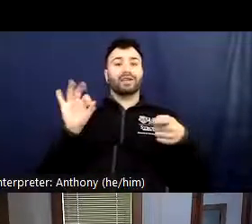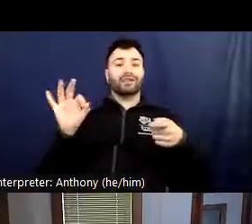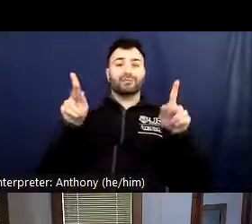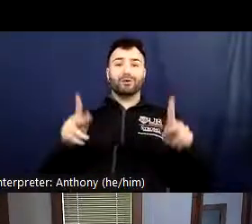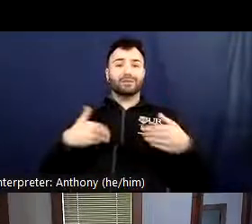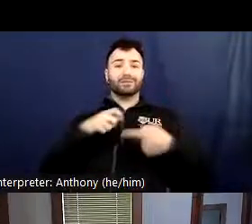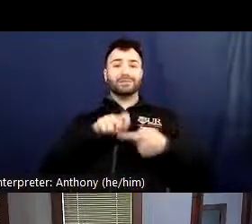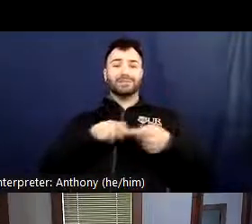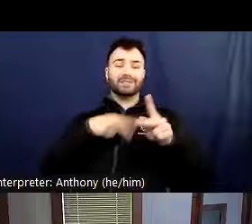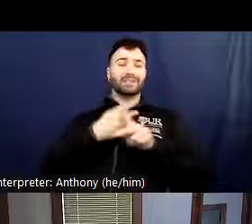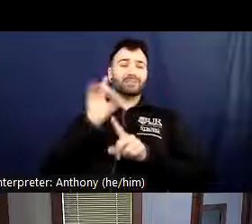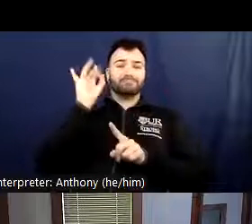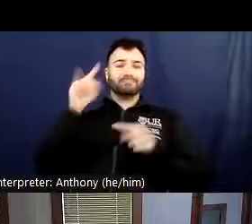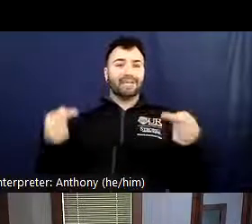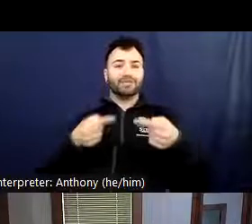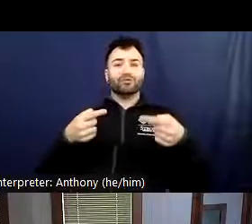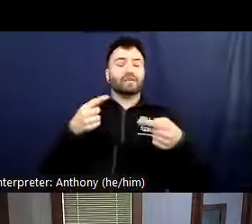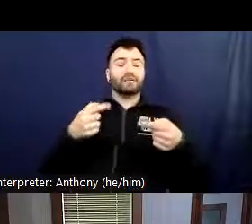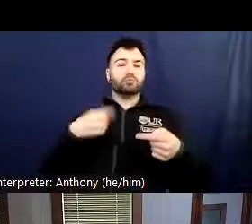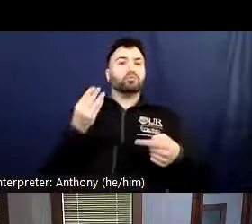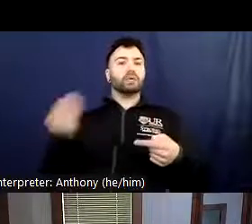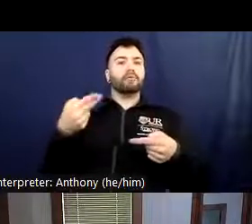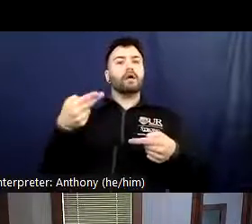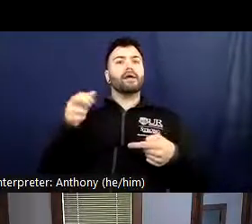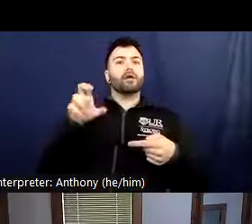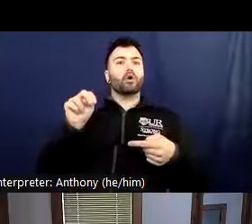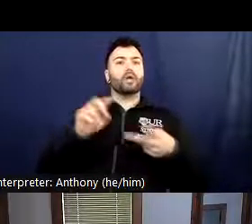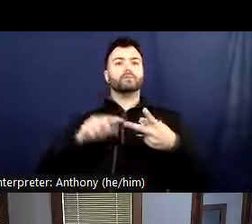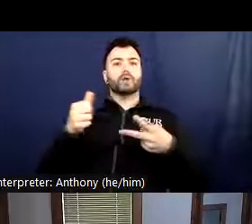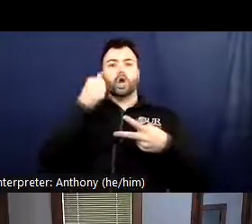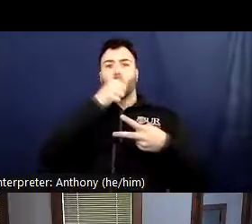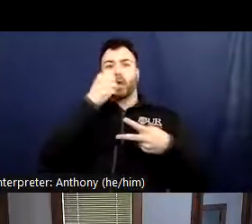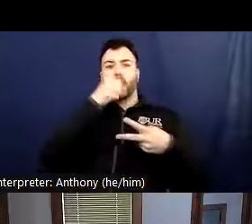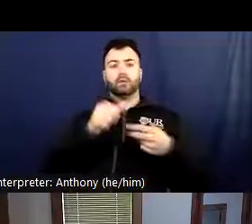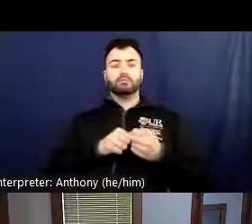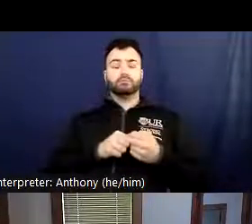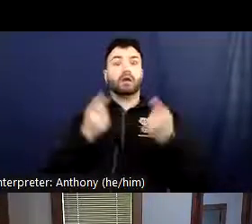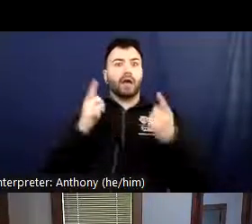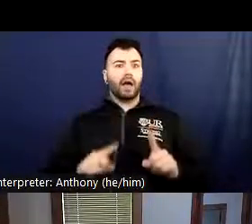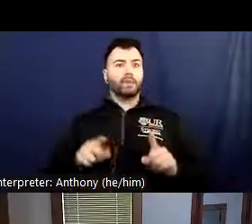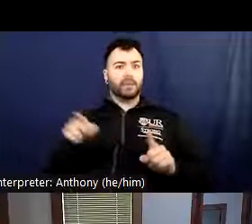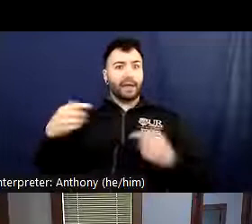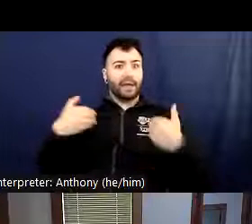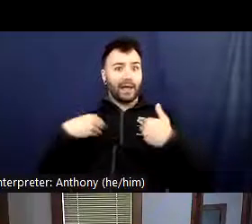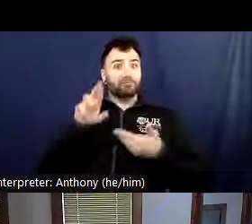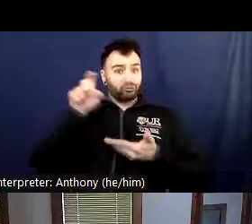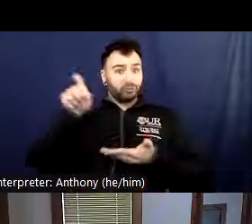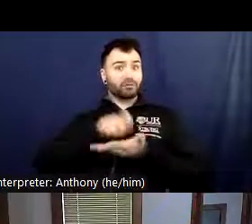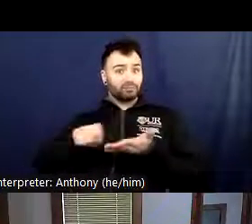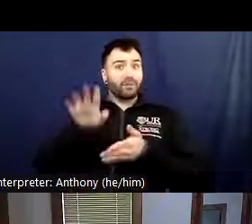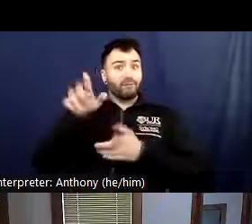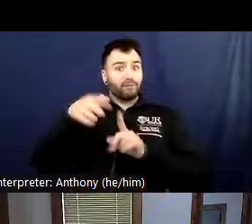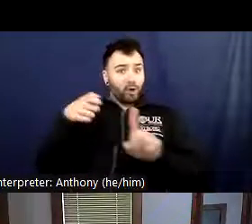had. And so this caused them to become criminals overnight. They sued,